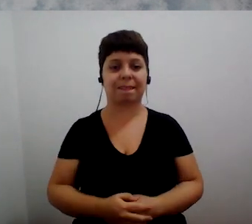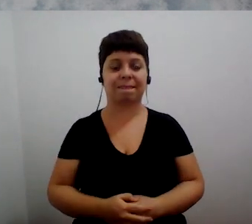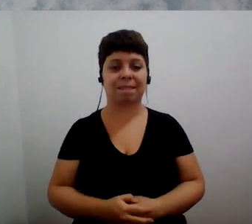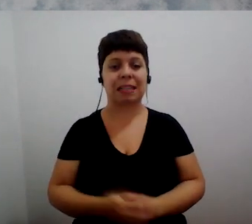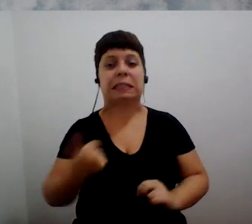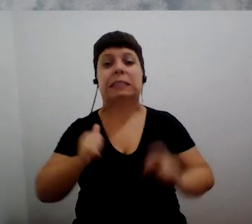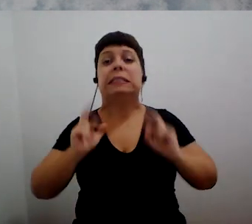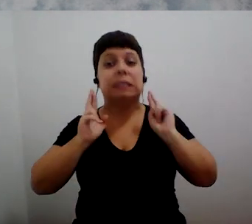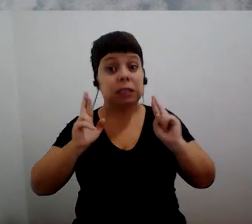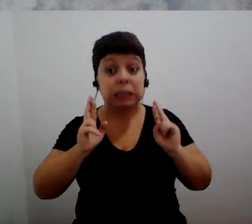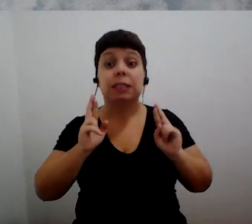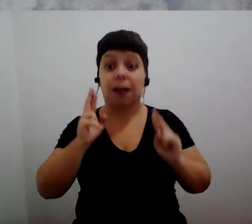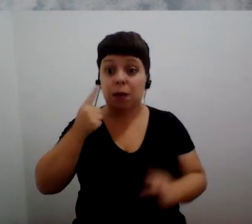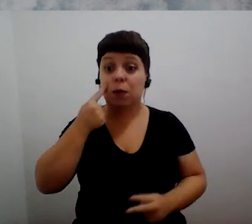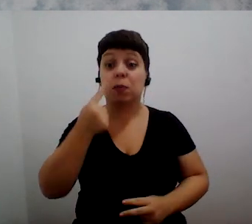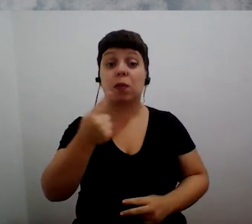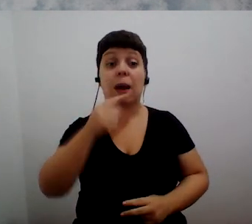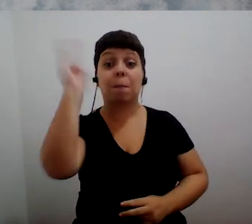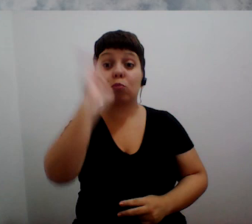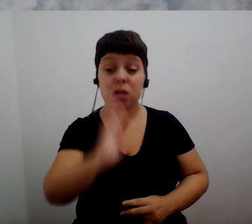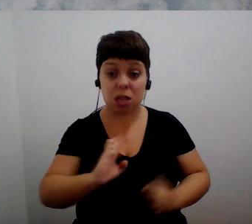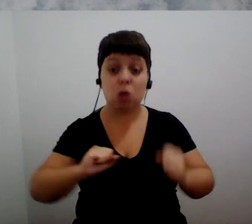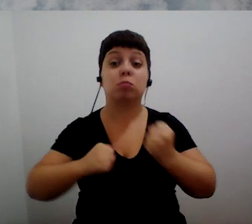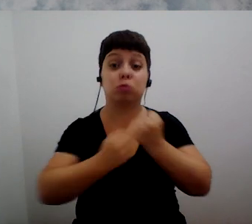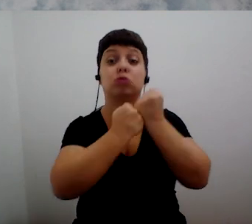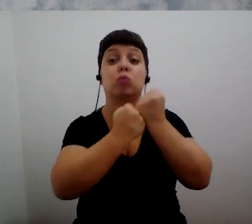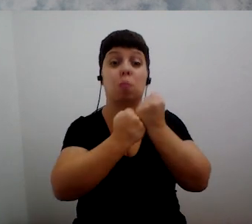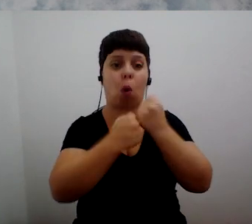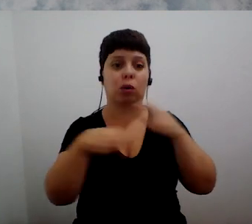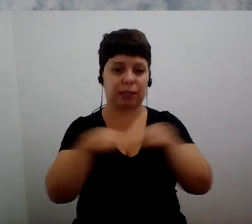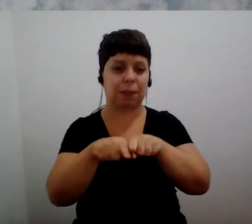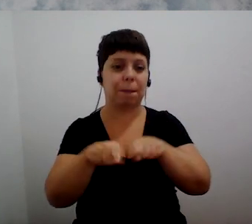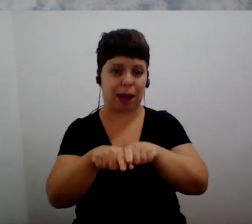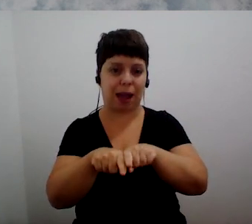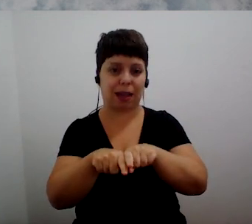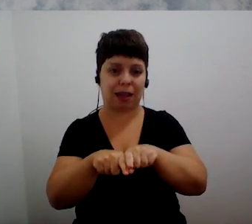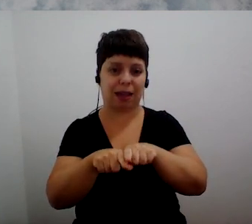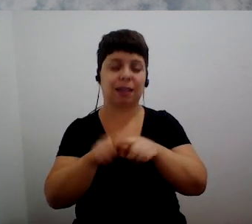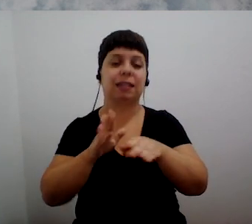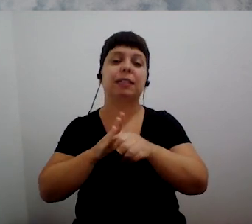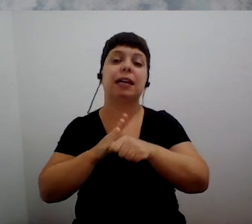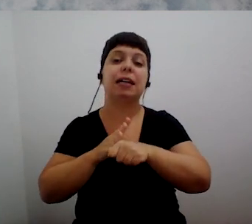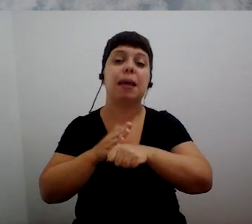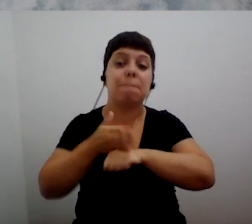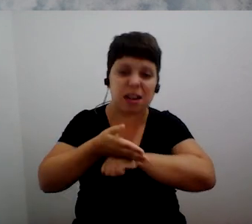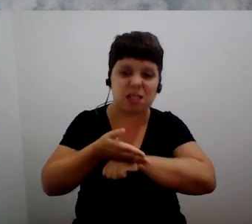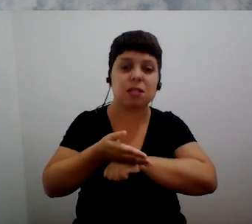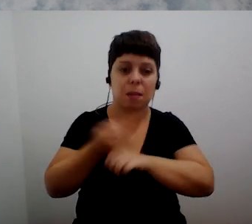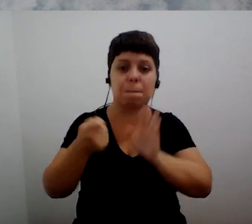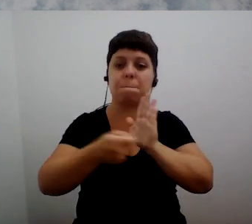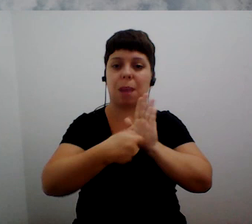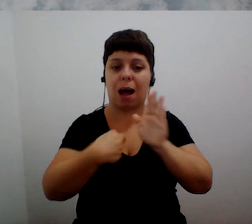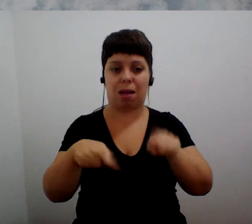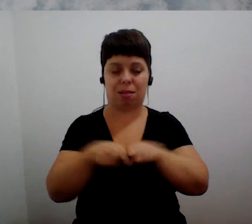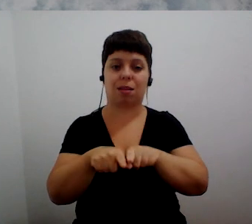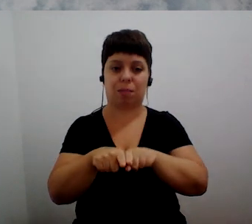Brazil to support these proposals and to join as co-sponsors of these proposals. That is also a great opportunity